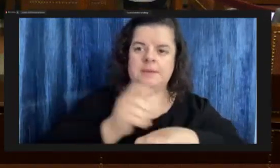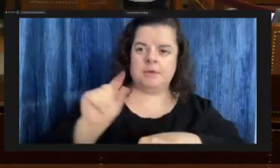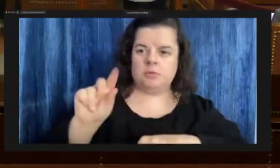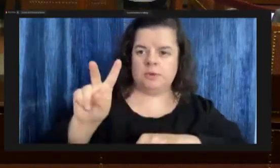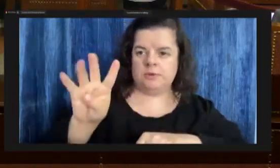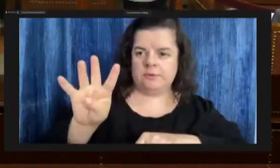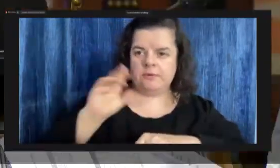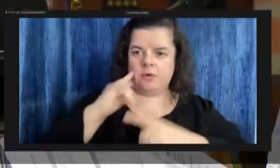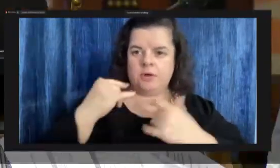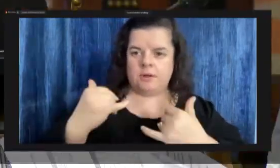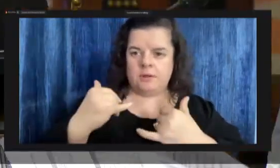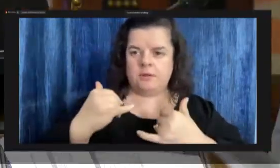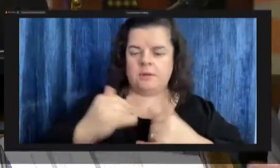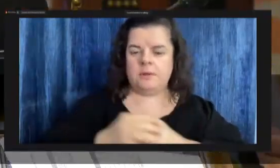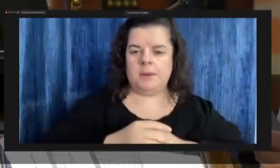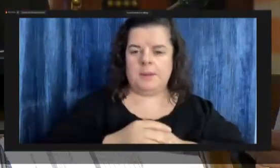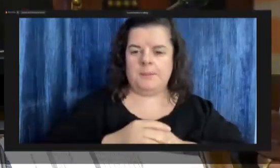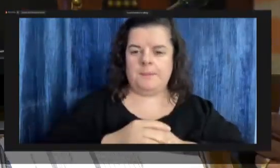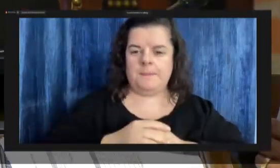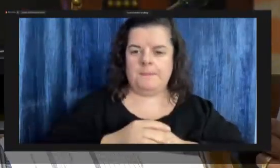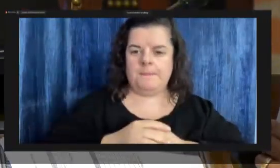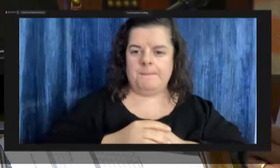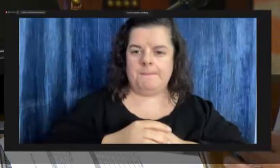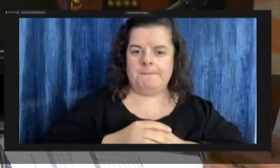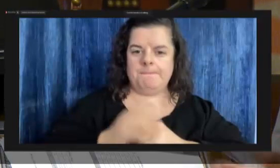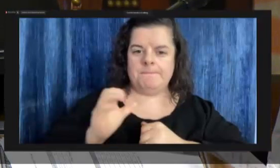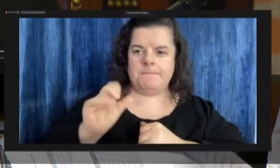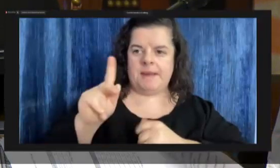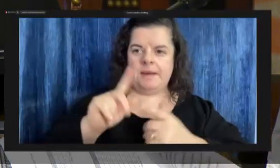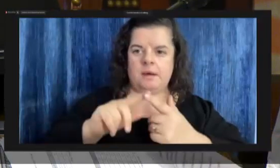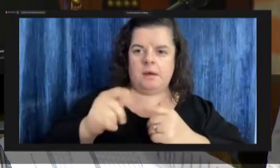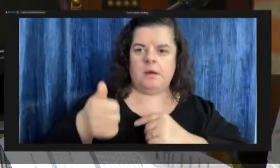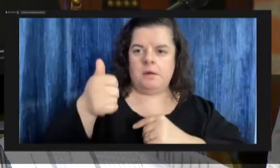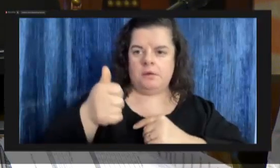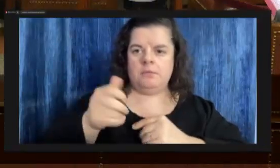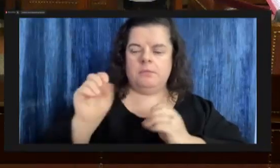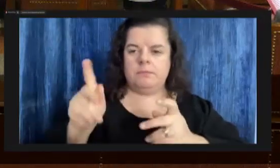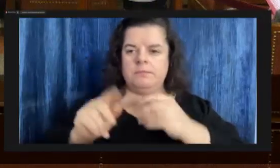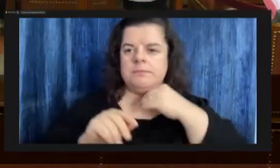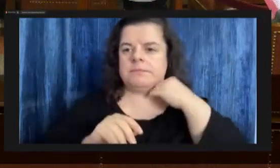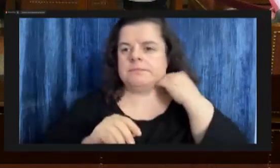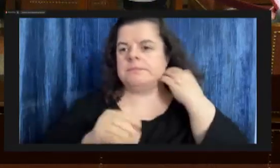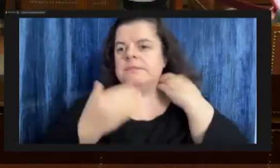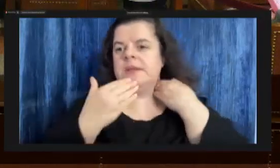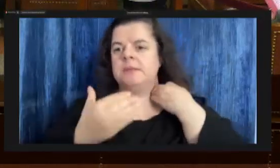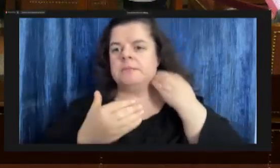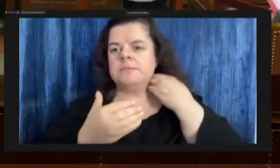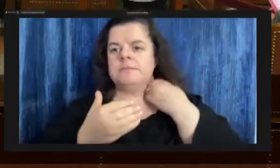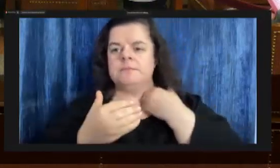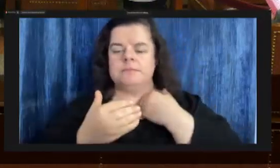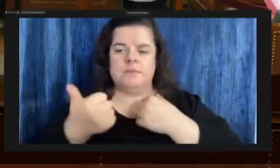we talked about increasing her over the, to get her back up higher. Okay. Thank you. Any